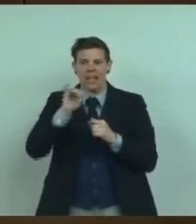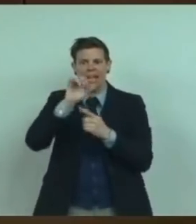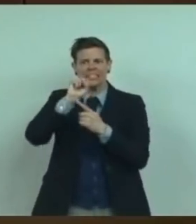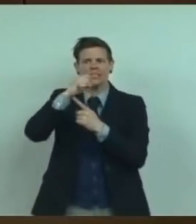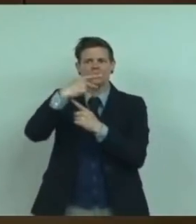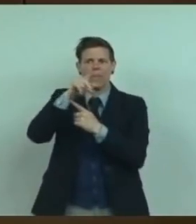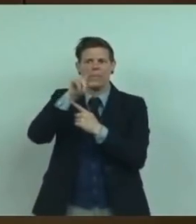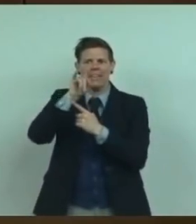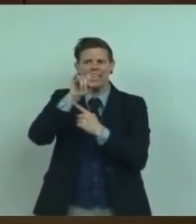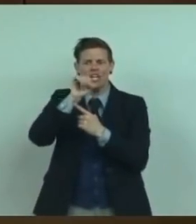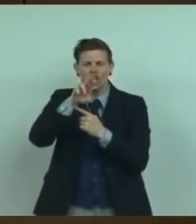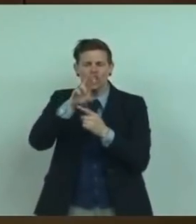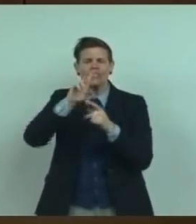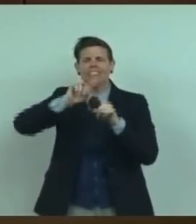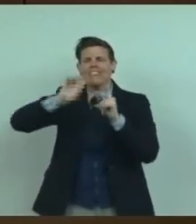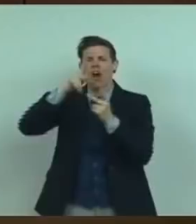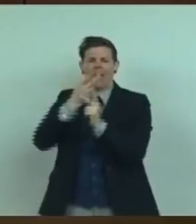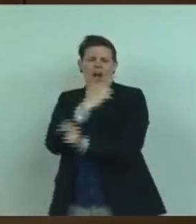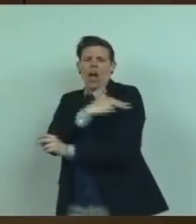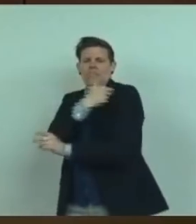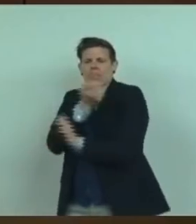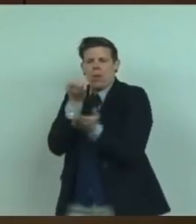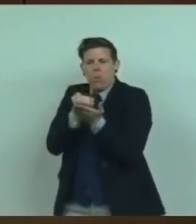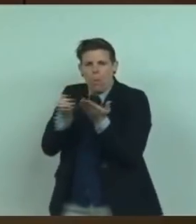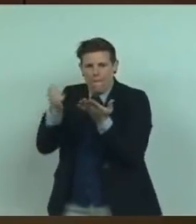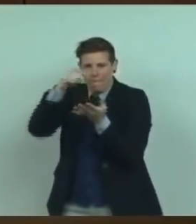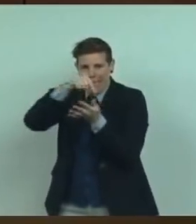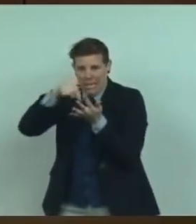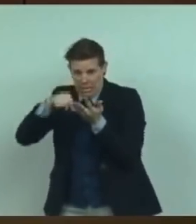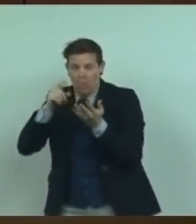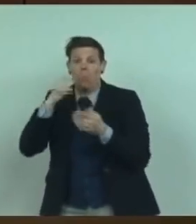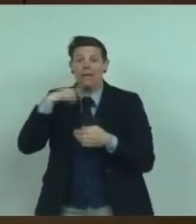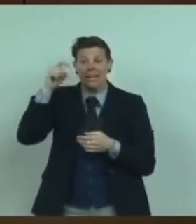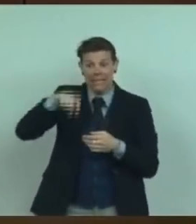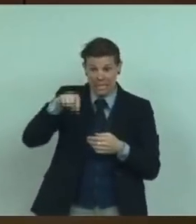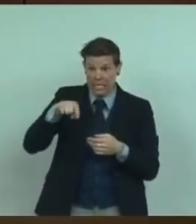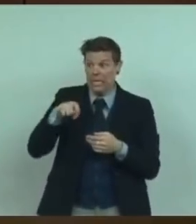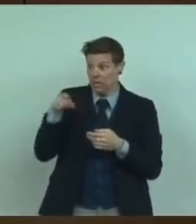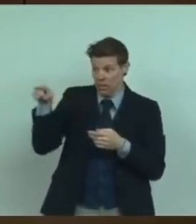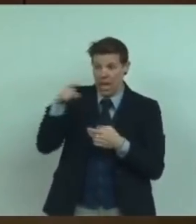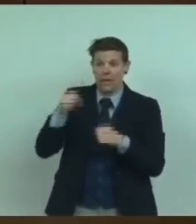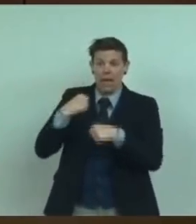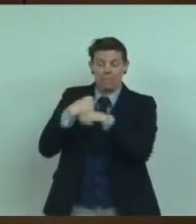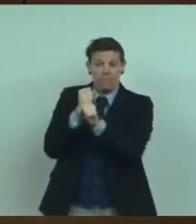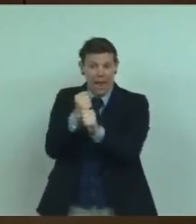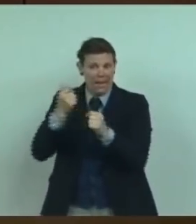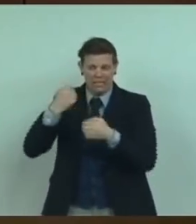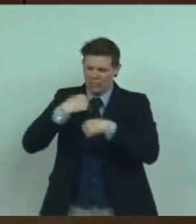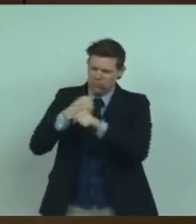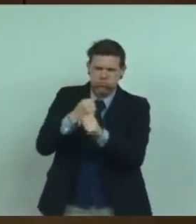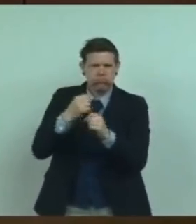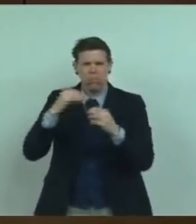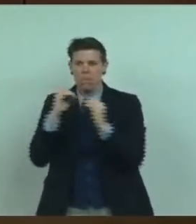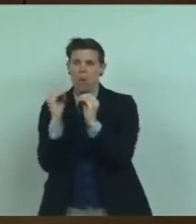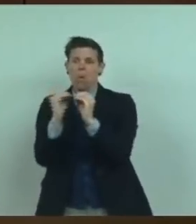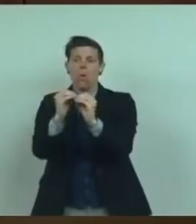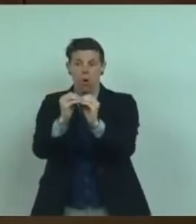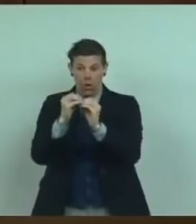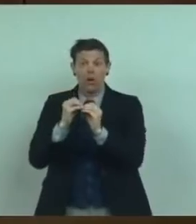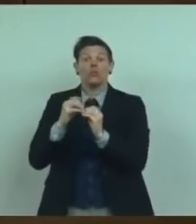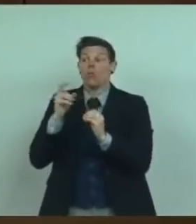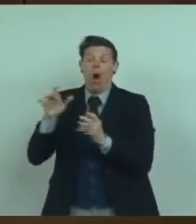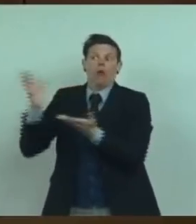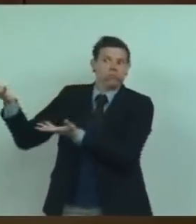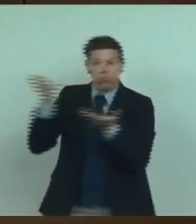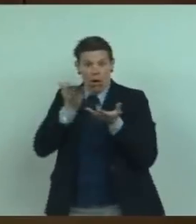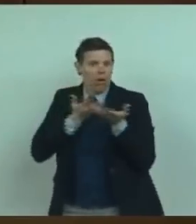professionally and safely equipment to meet the needs of every single New Mexico patient. It